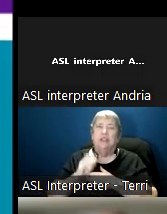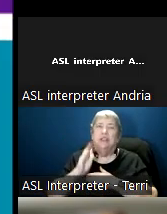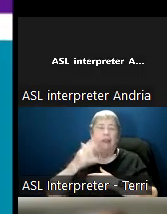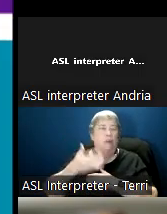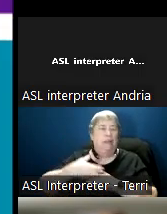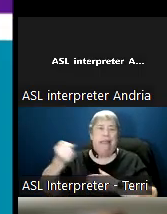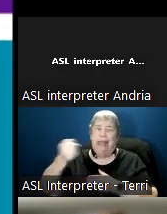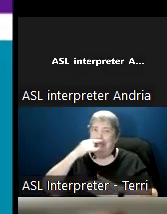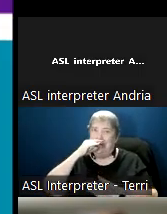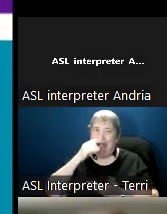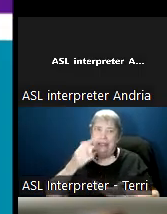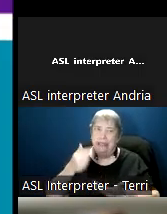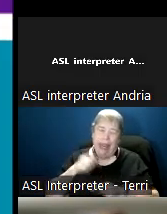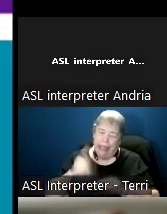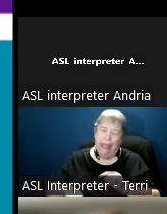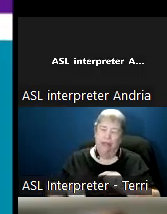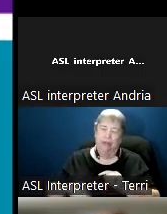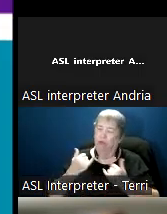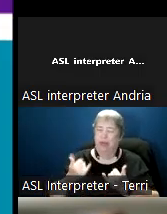never be able, I can't.